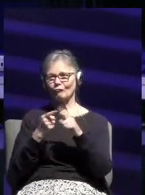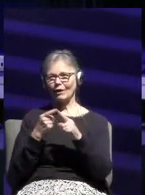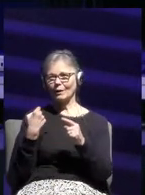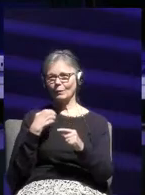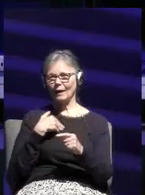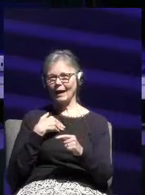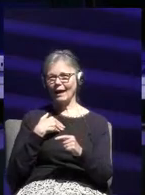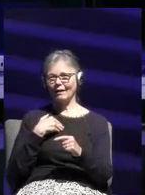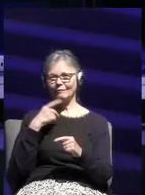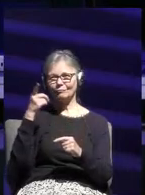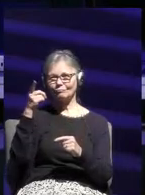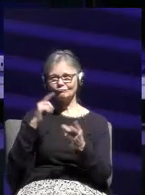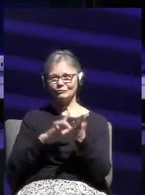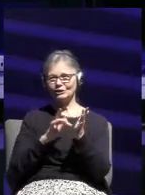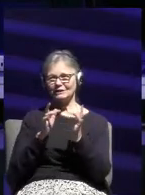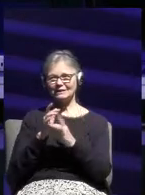Jesus.